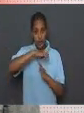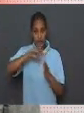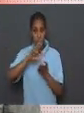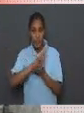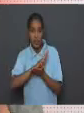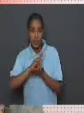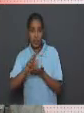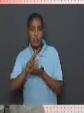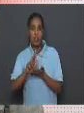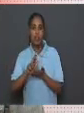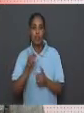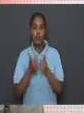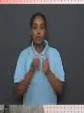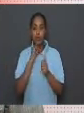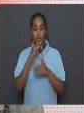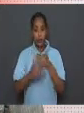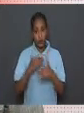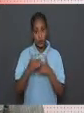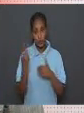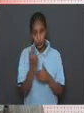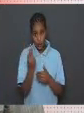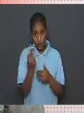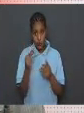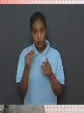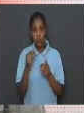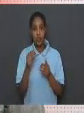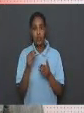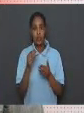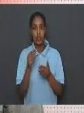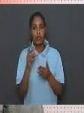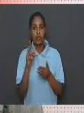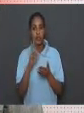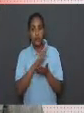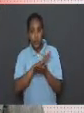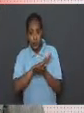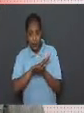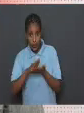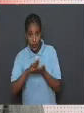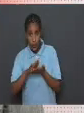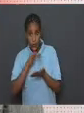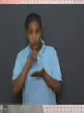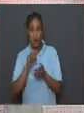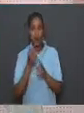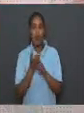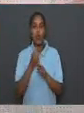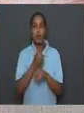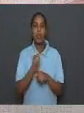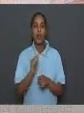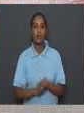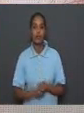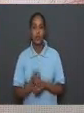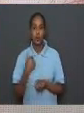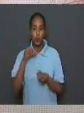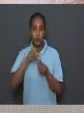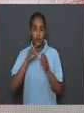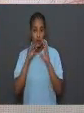electro-refining, which is a process used to get rid of the impurities from a metal. We